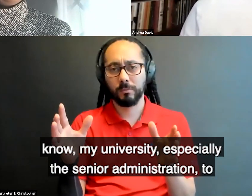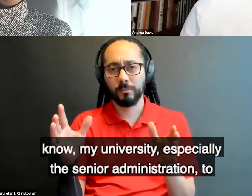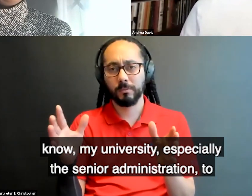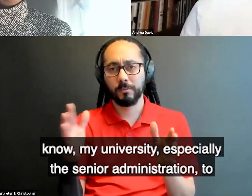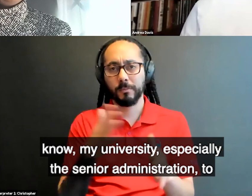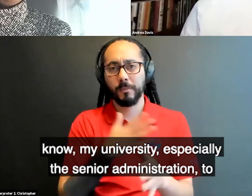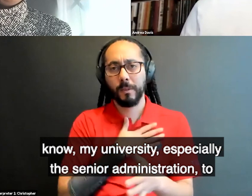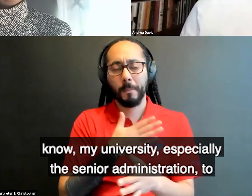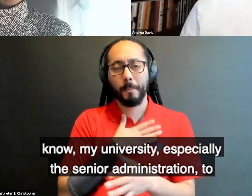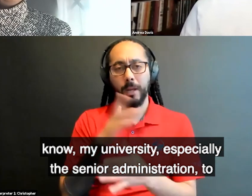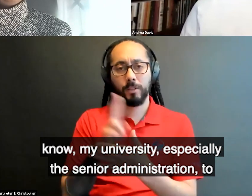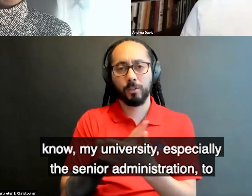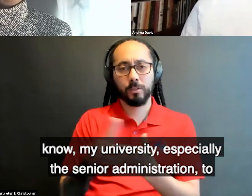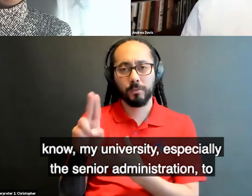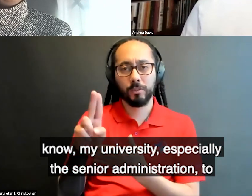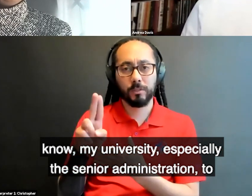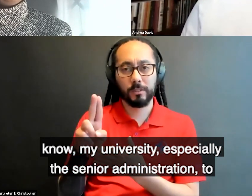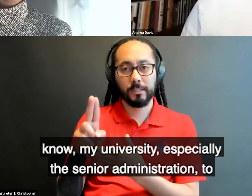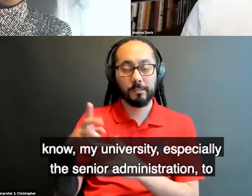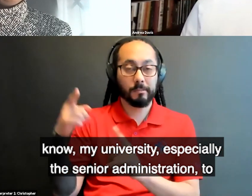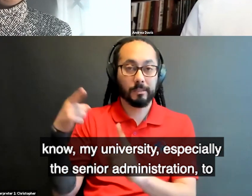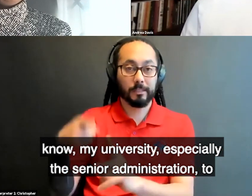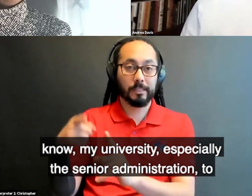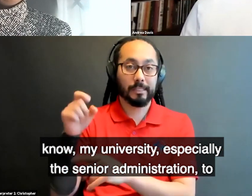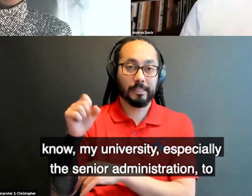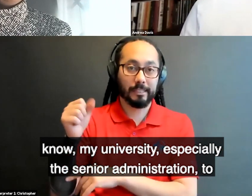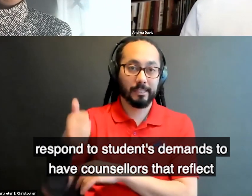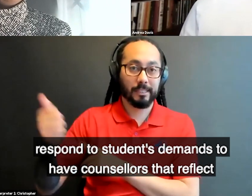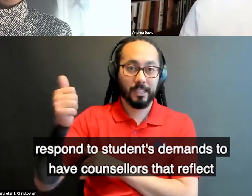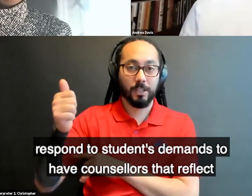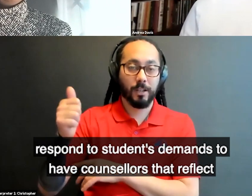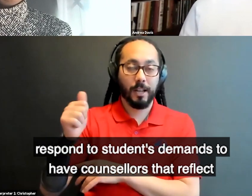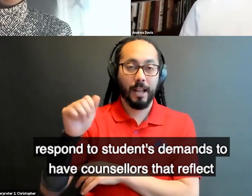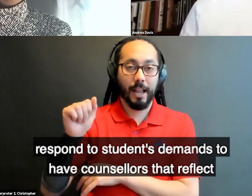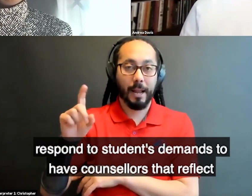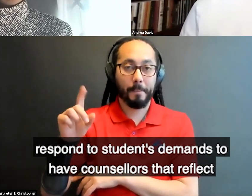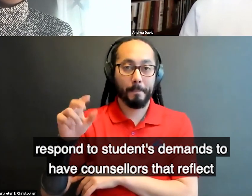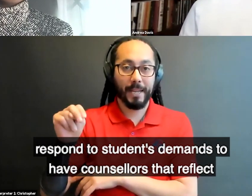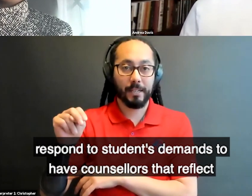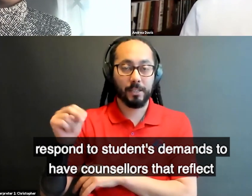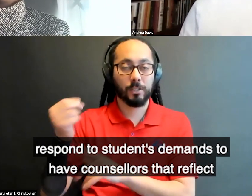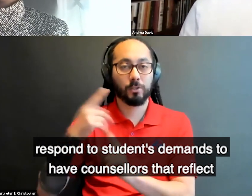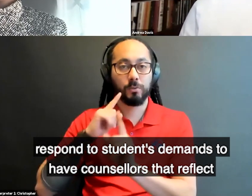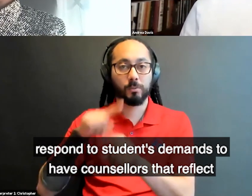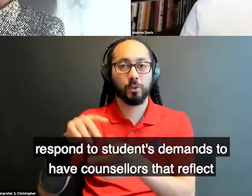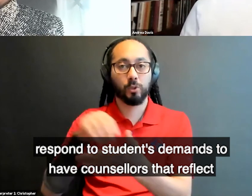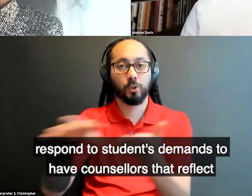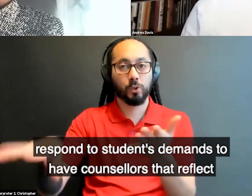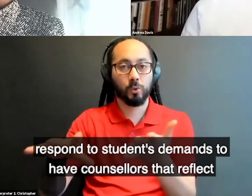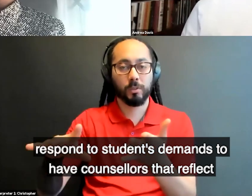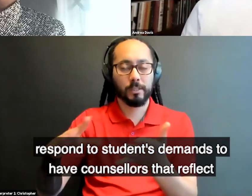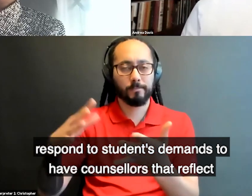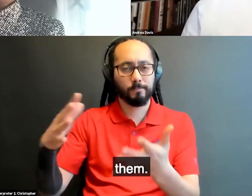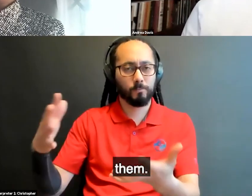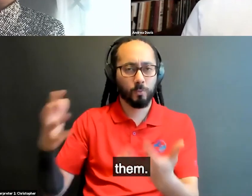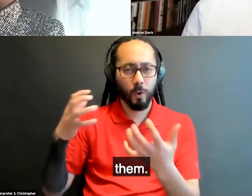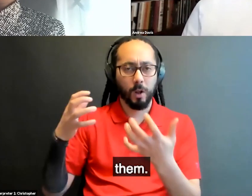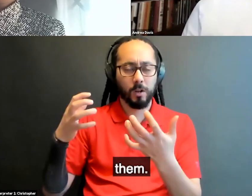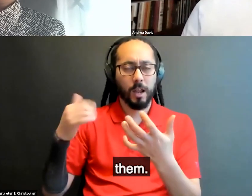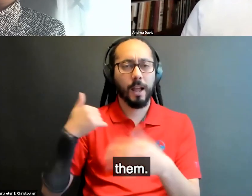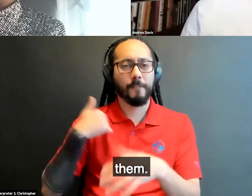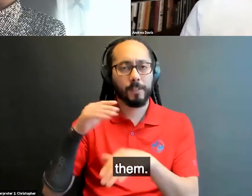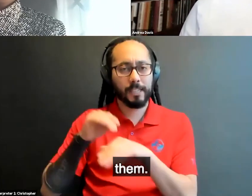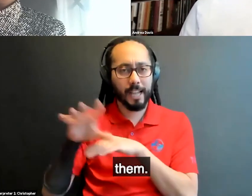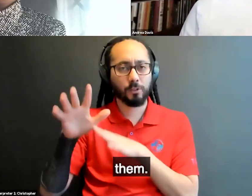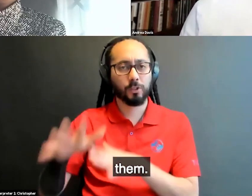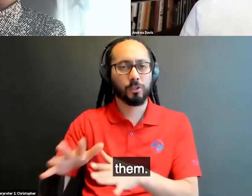my university, especially the senior administration, to respond to students' demands to have counselors that reflect